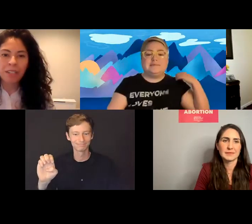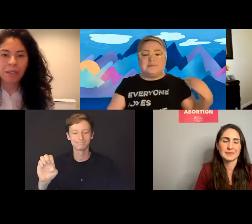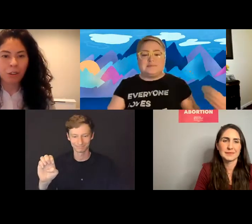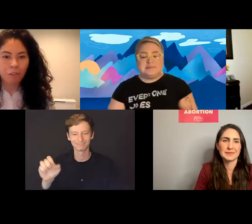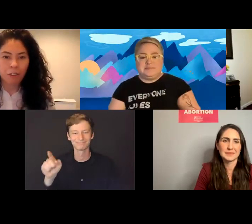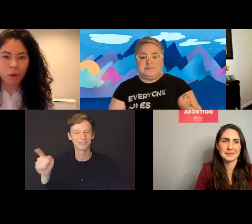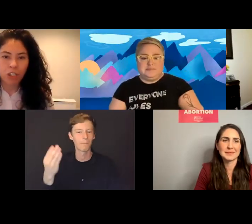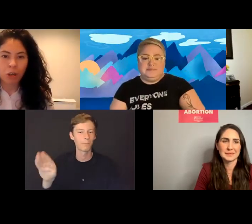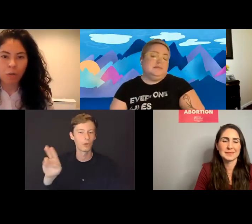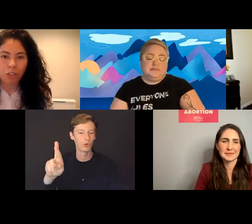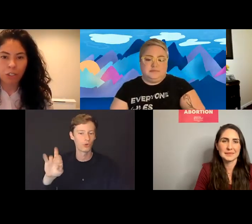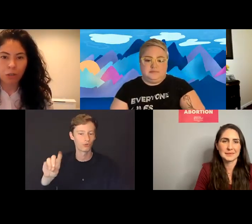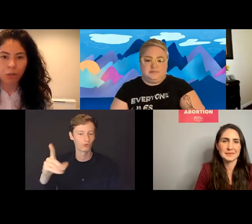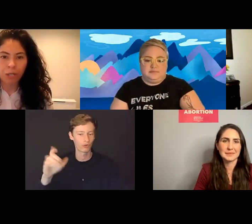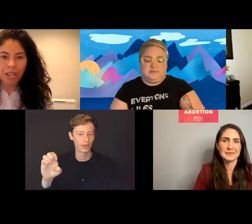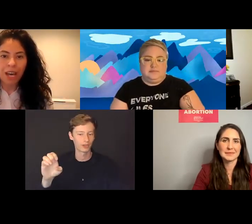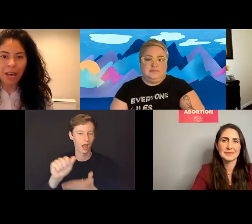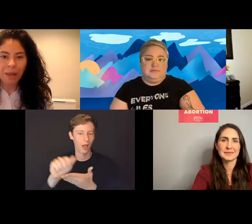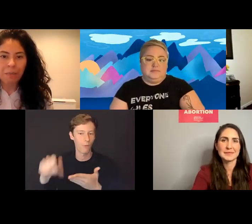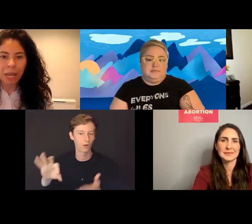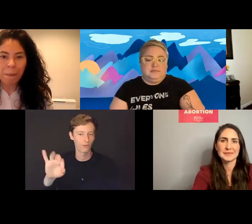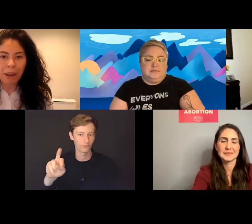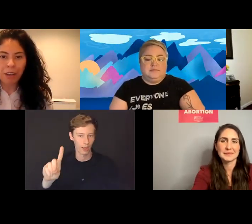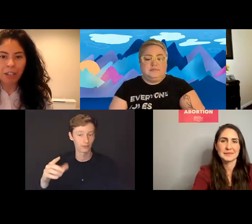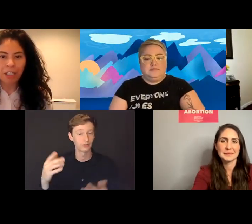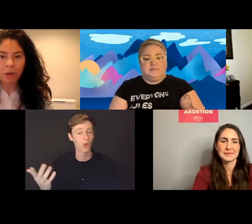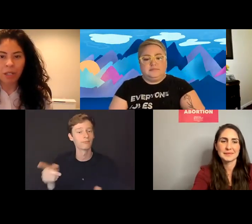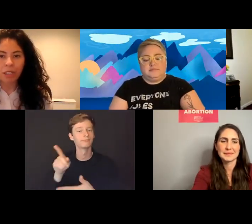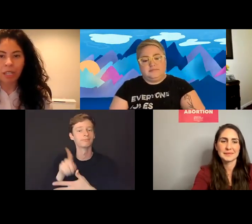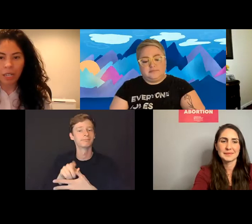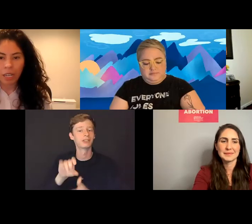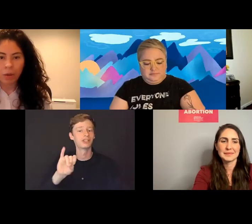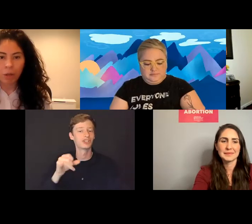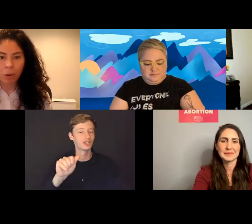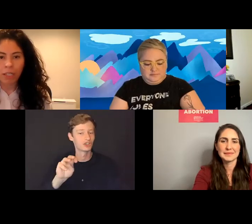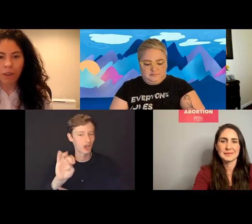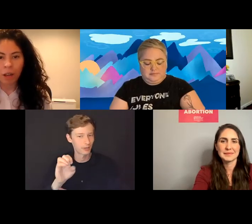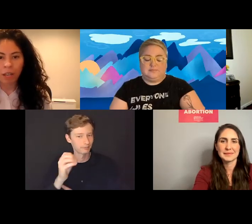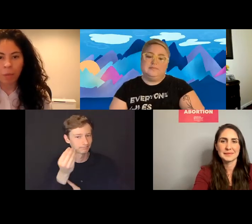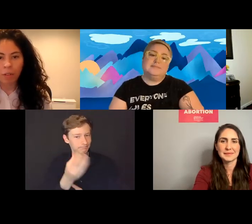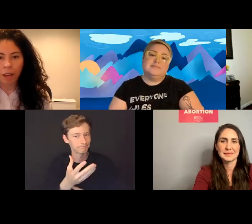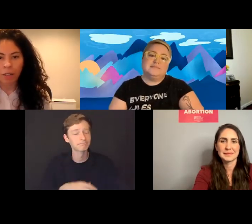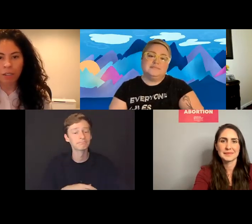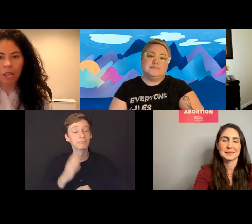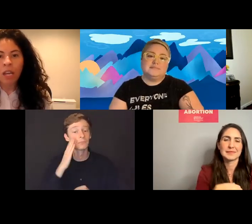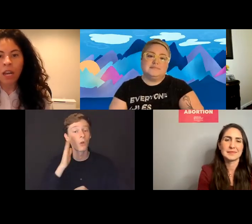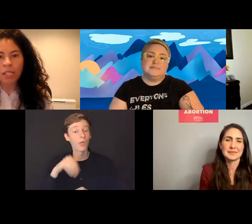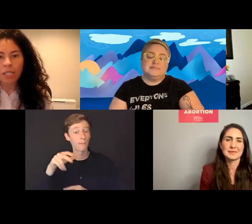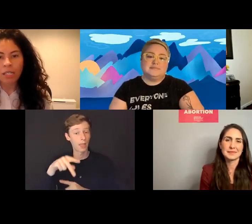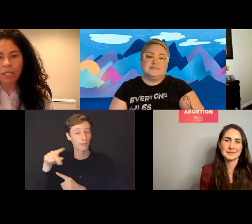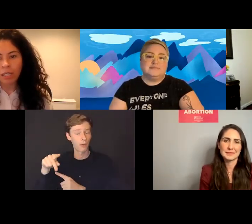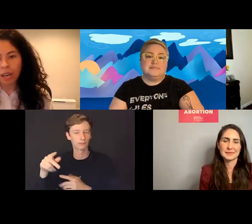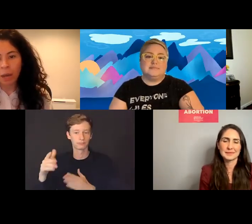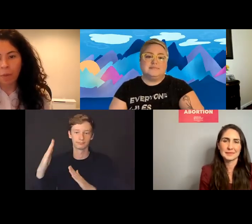Jamie, I'm gonna throw the first question over to you. Planned Parenthood is one of the leading reproductive healthcare providers and